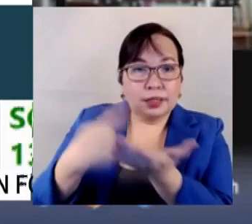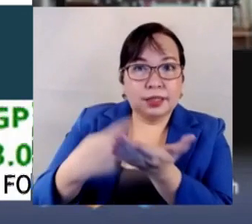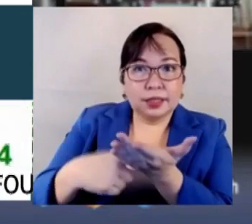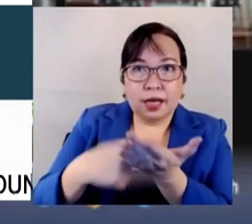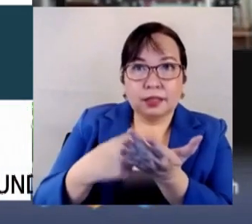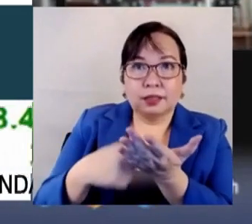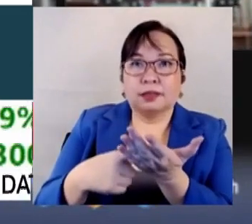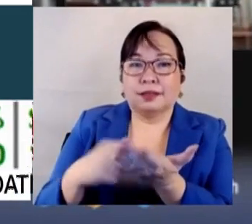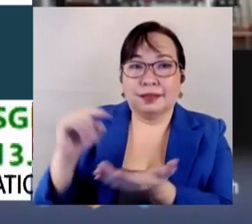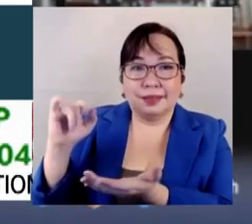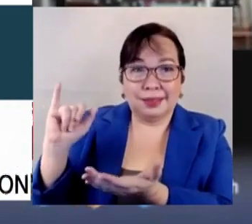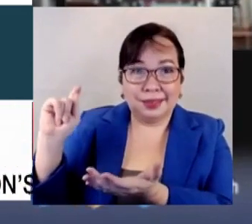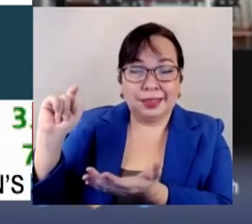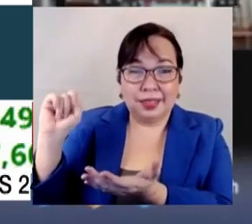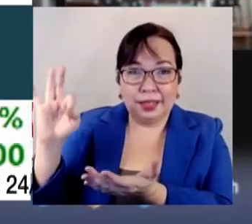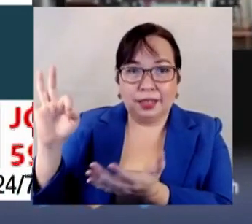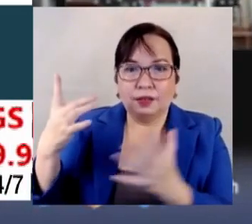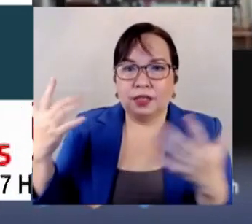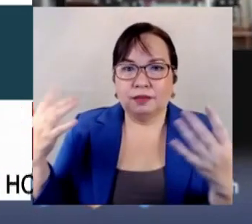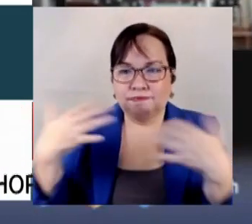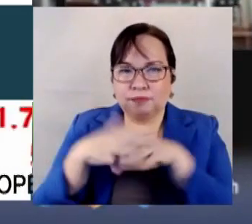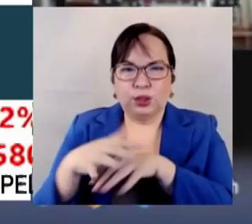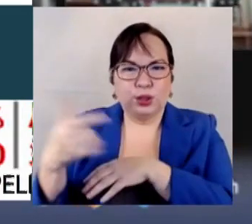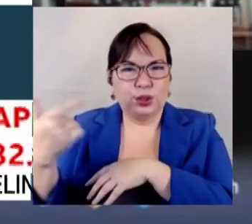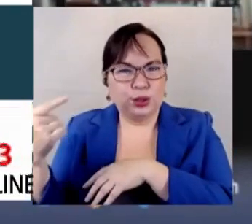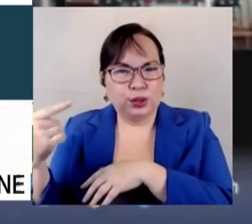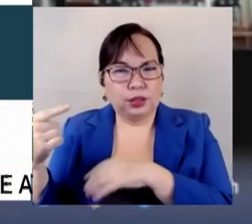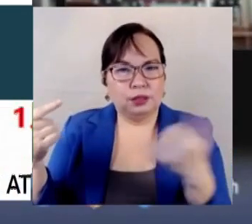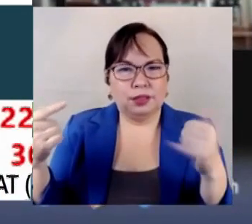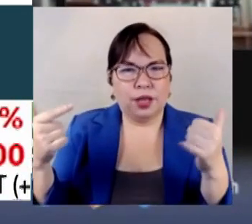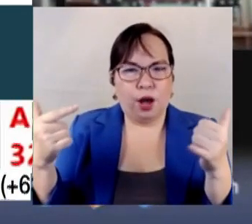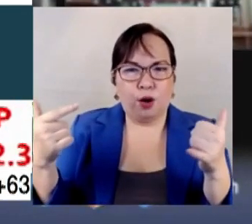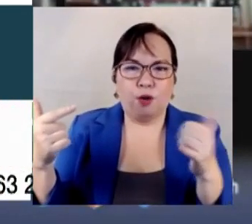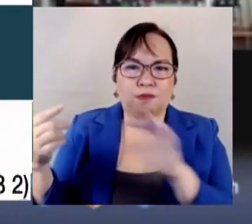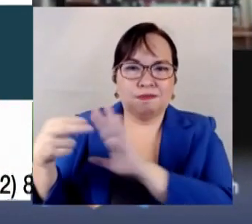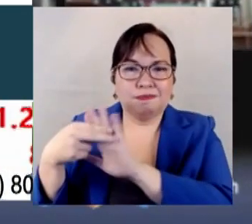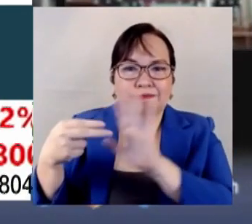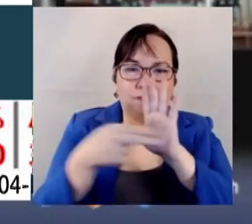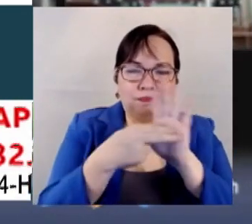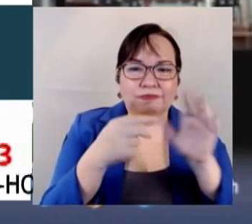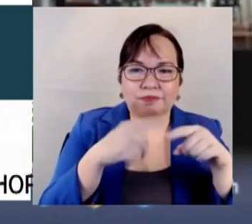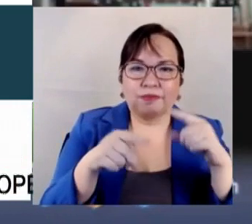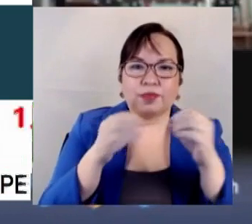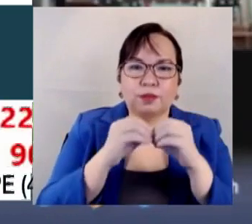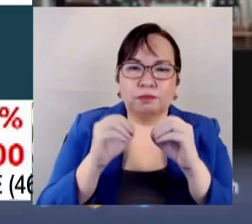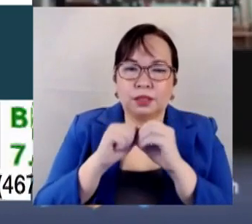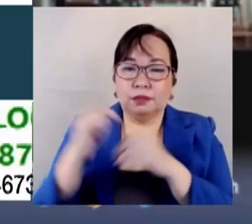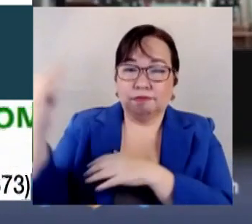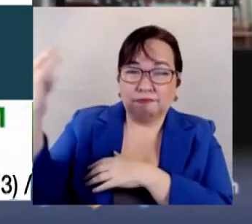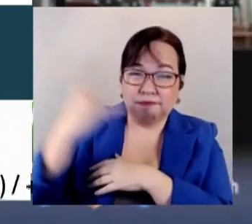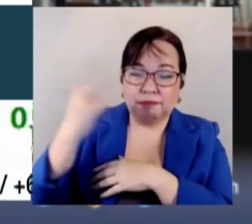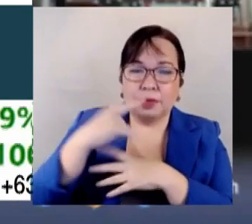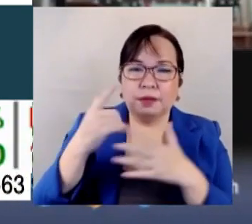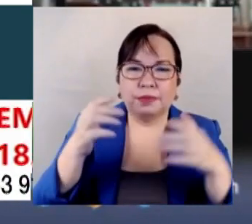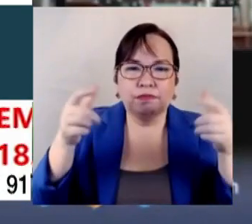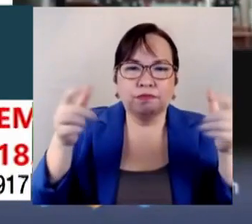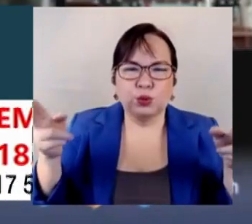the green and the yellow so that they could have less quarantine and